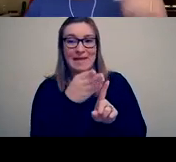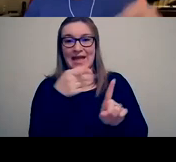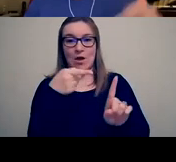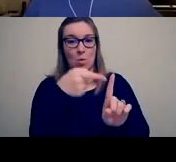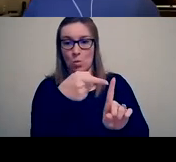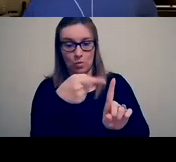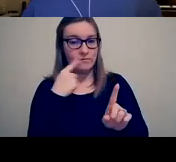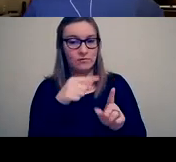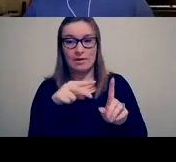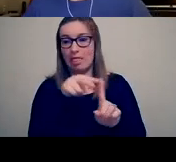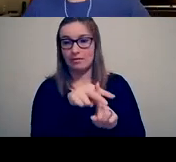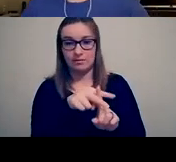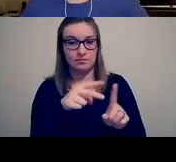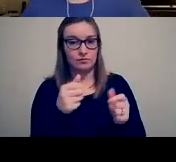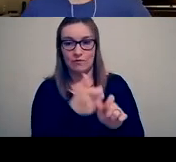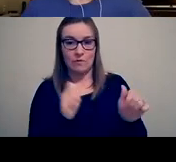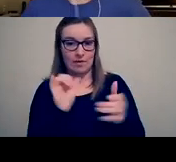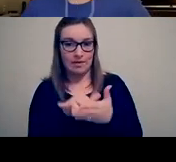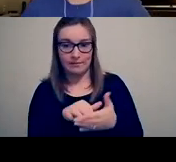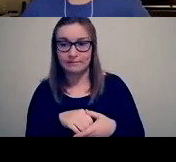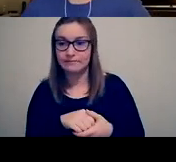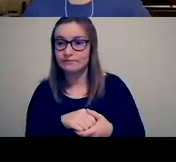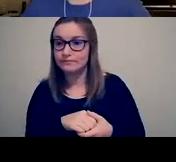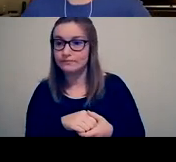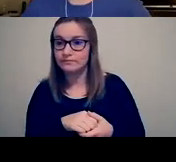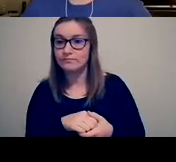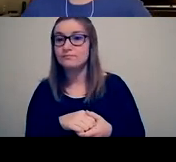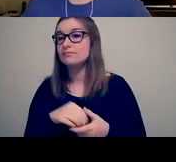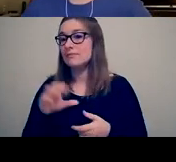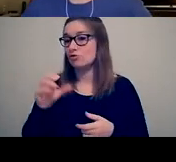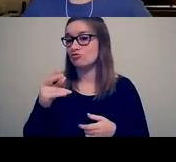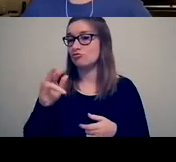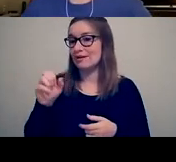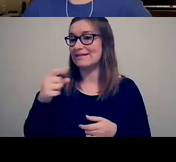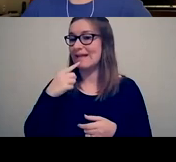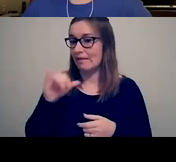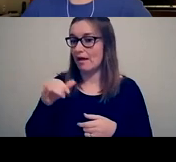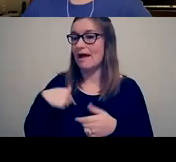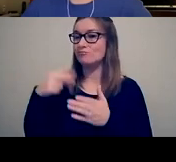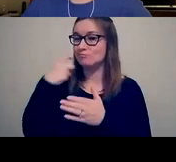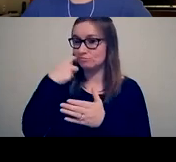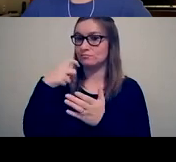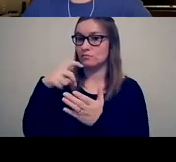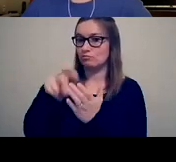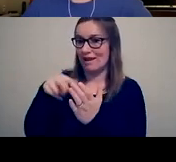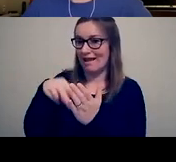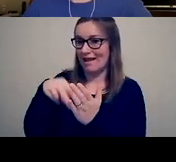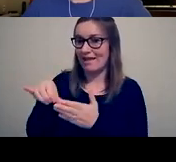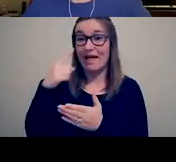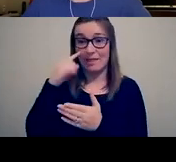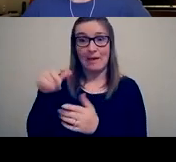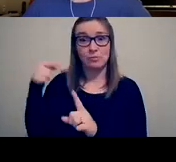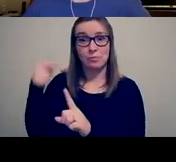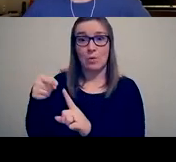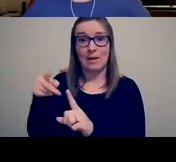of avoid that. Yeah. This is why I brought it up at first, because I actually read that. I actually thought this was the main point of the plugin. Yeah.